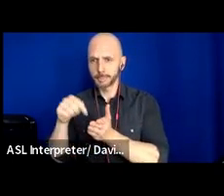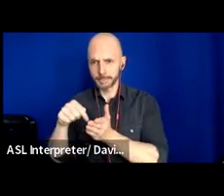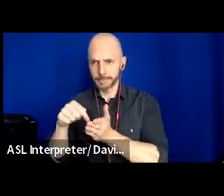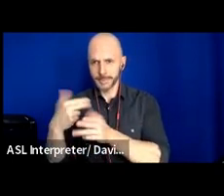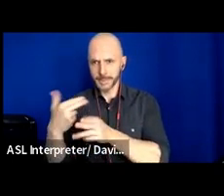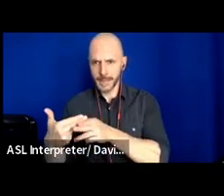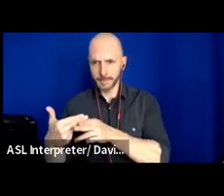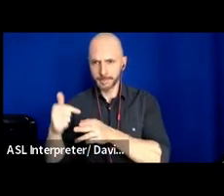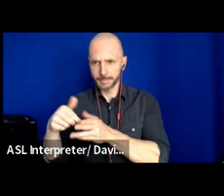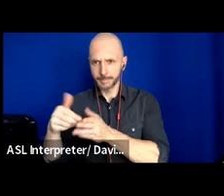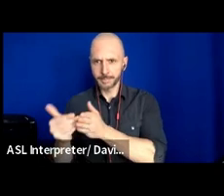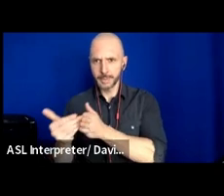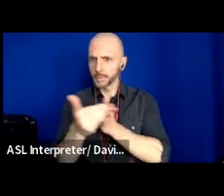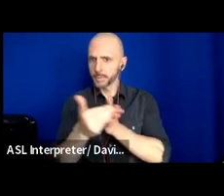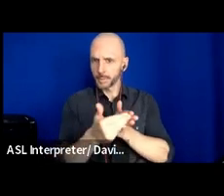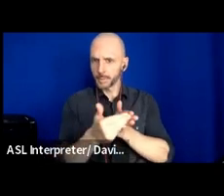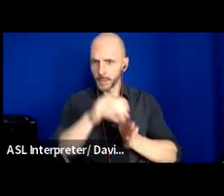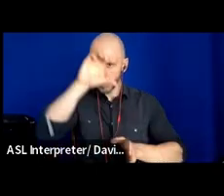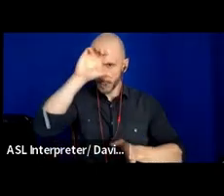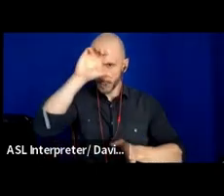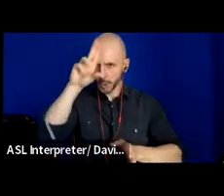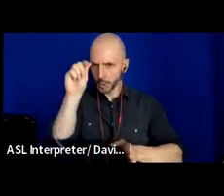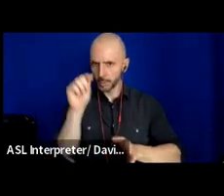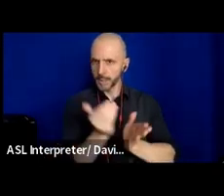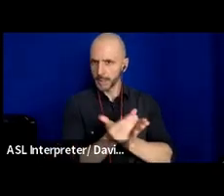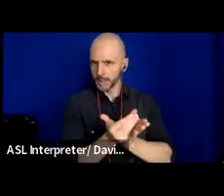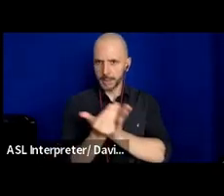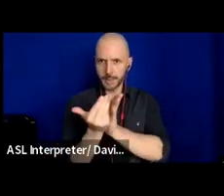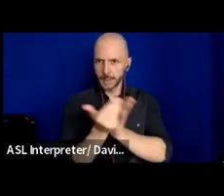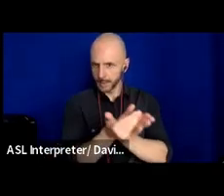escaping what was coming in, the Nazi,